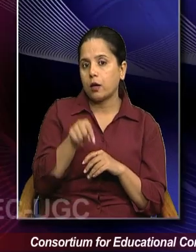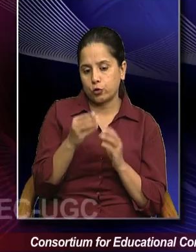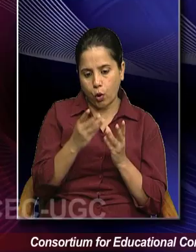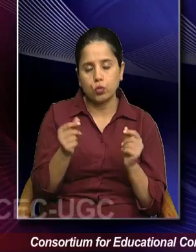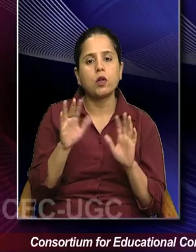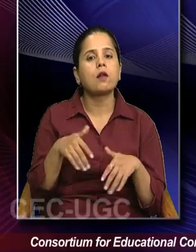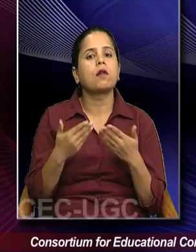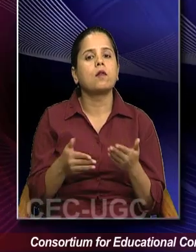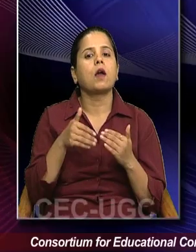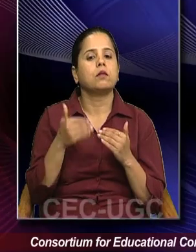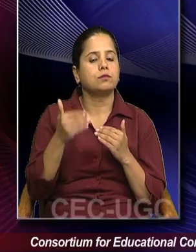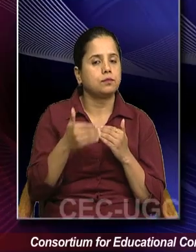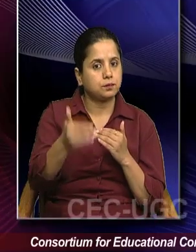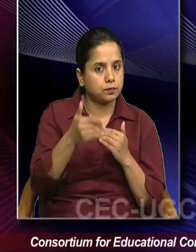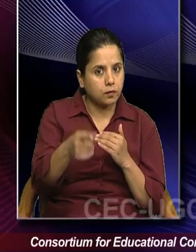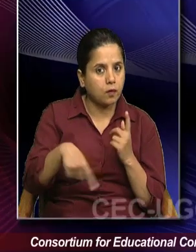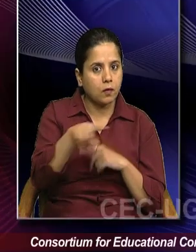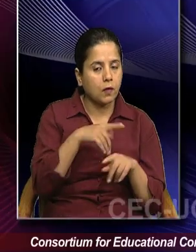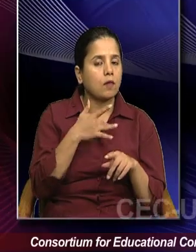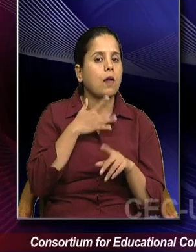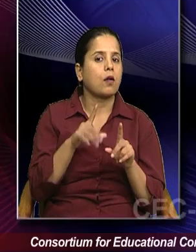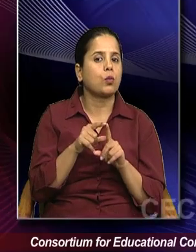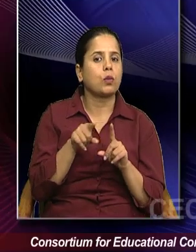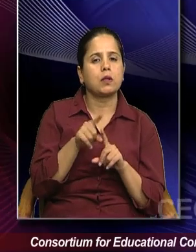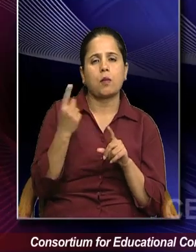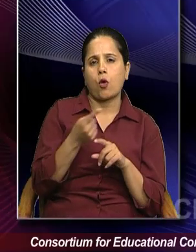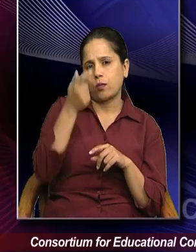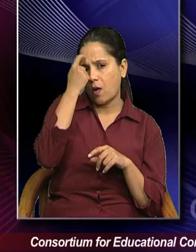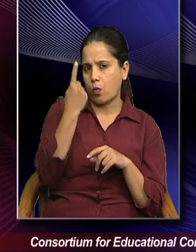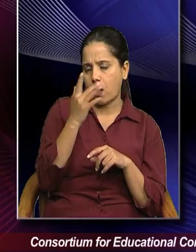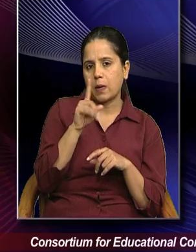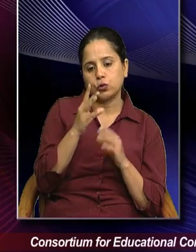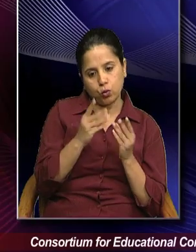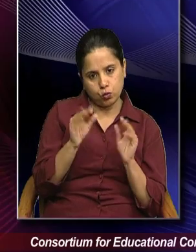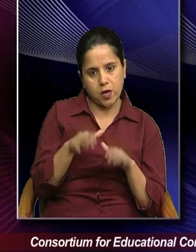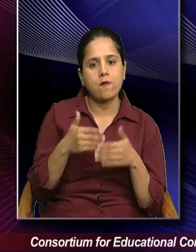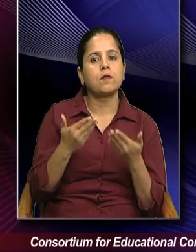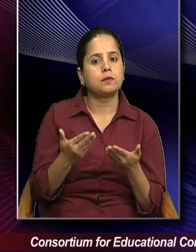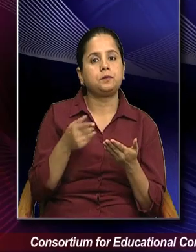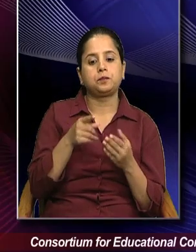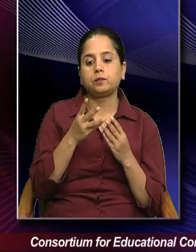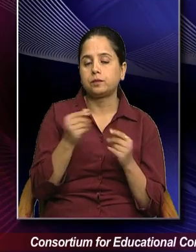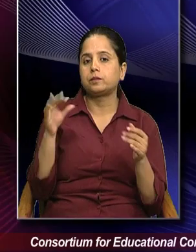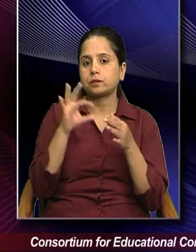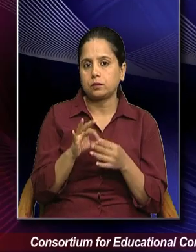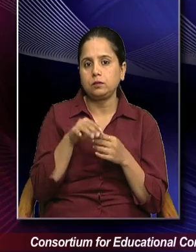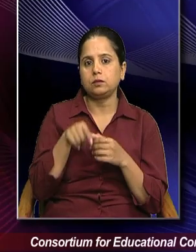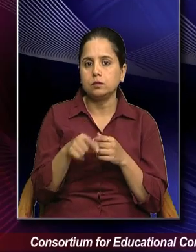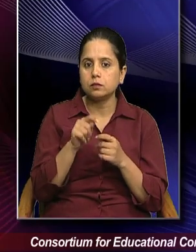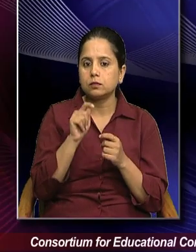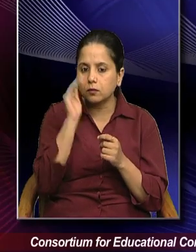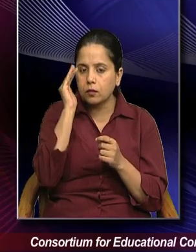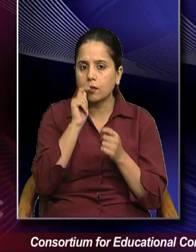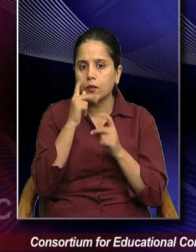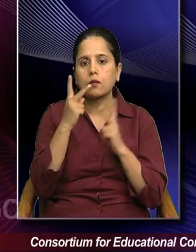solution series like not just a problem but a solution, solution based journalism